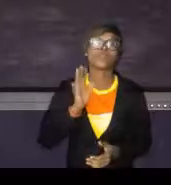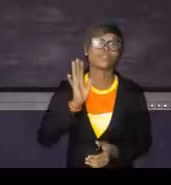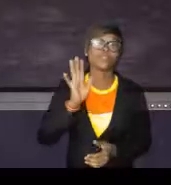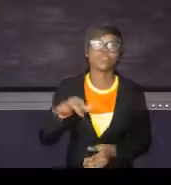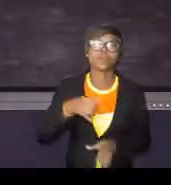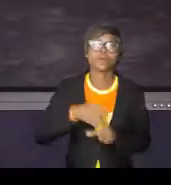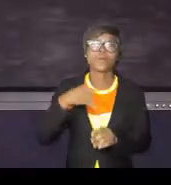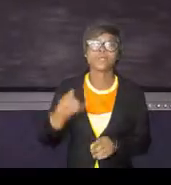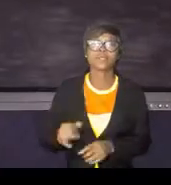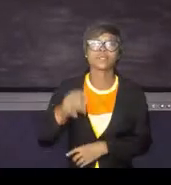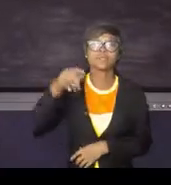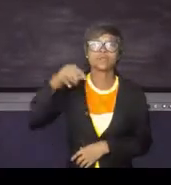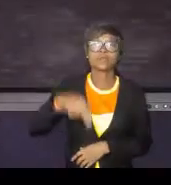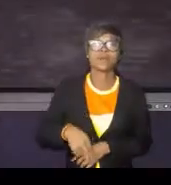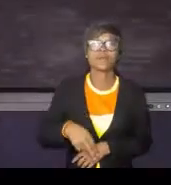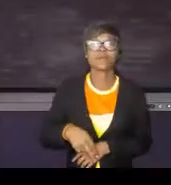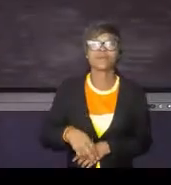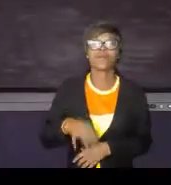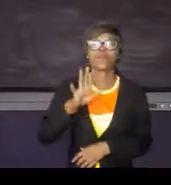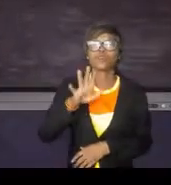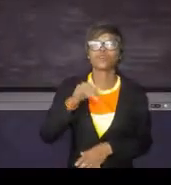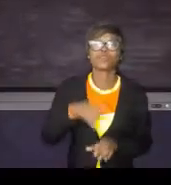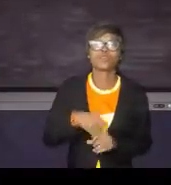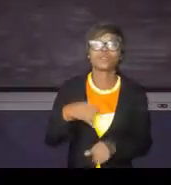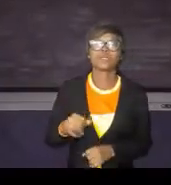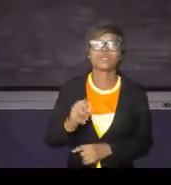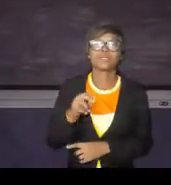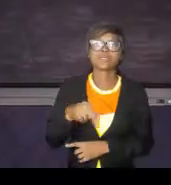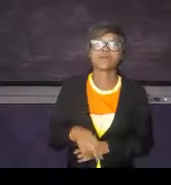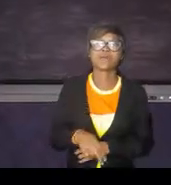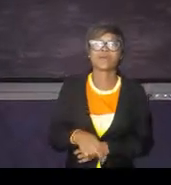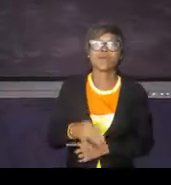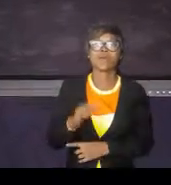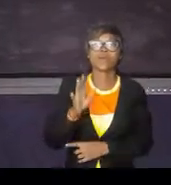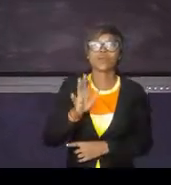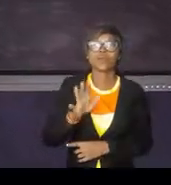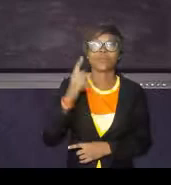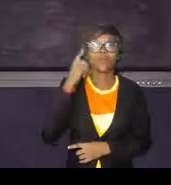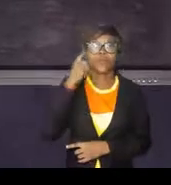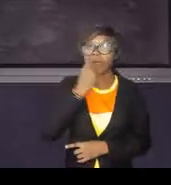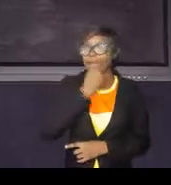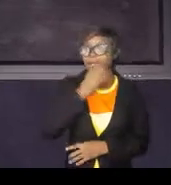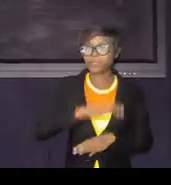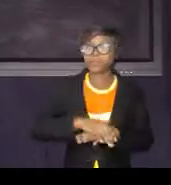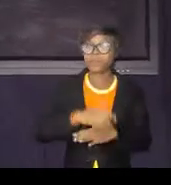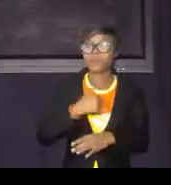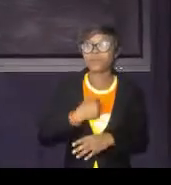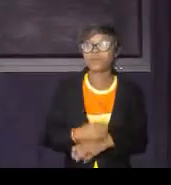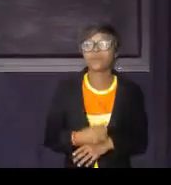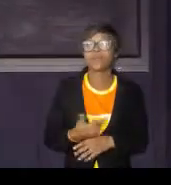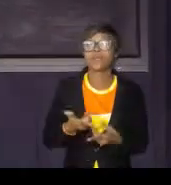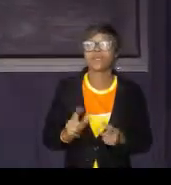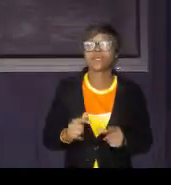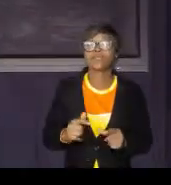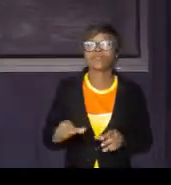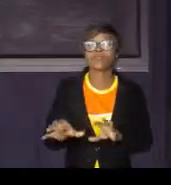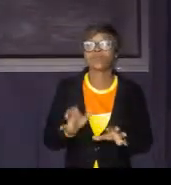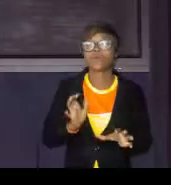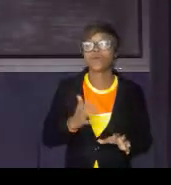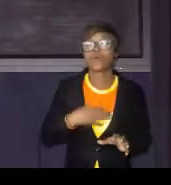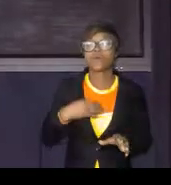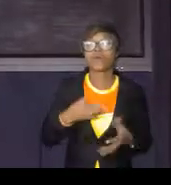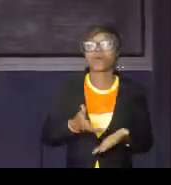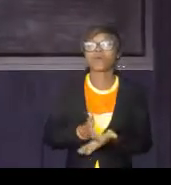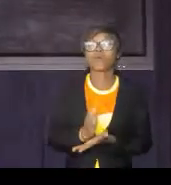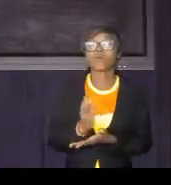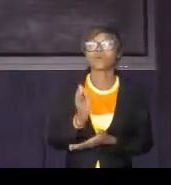Your pens down. Your pens down. Your eyes on me. Let's have the correction